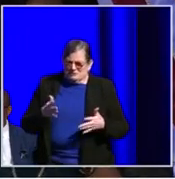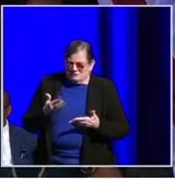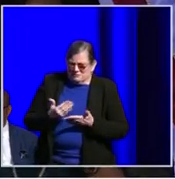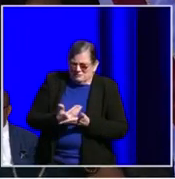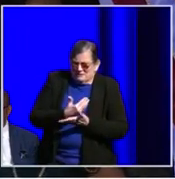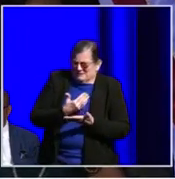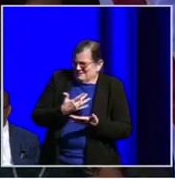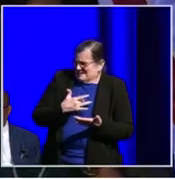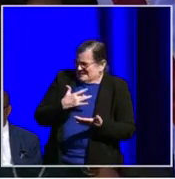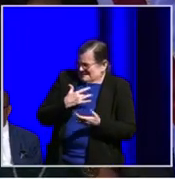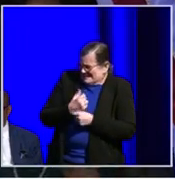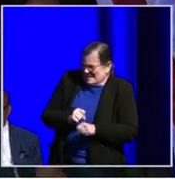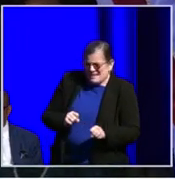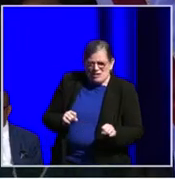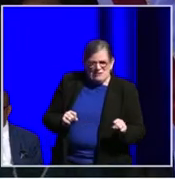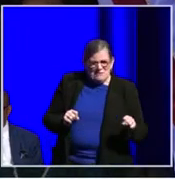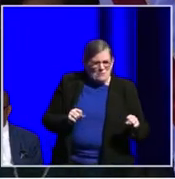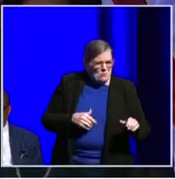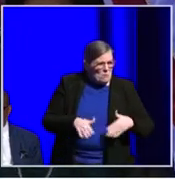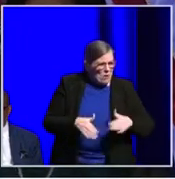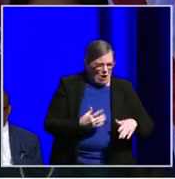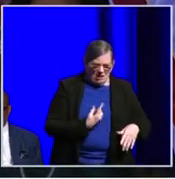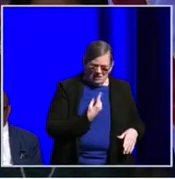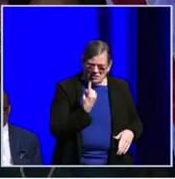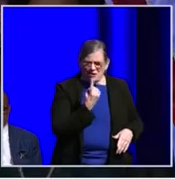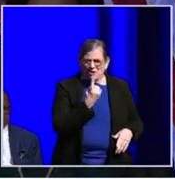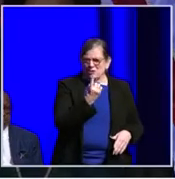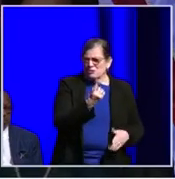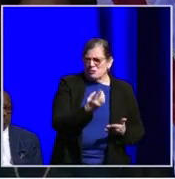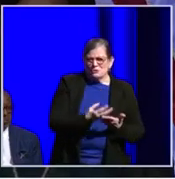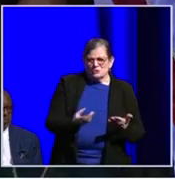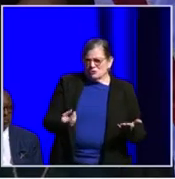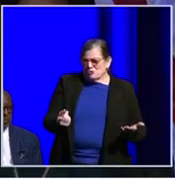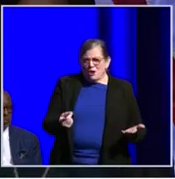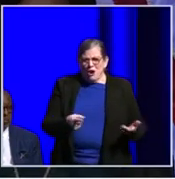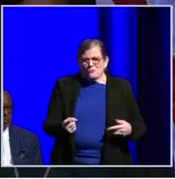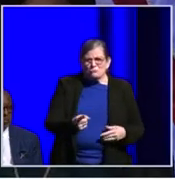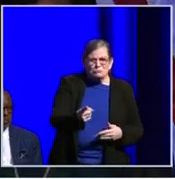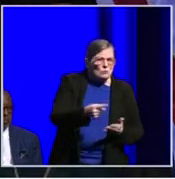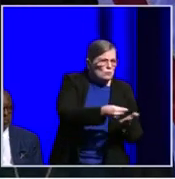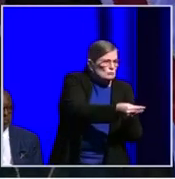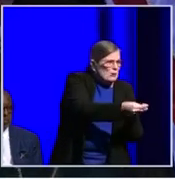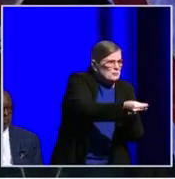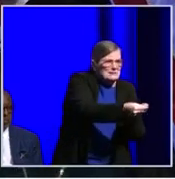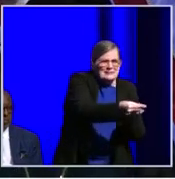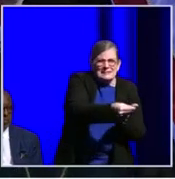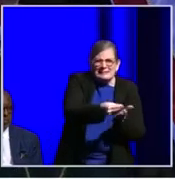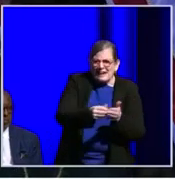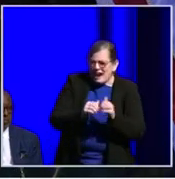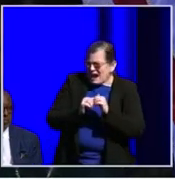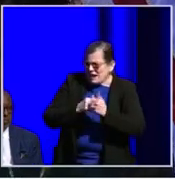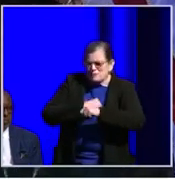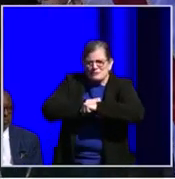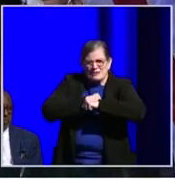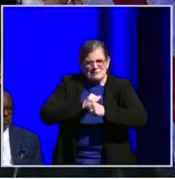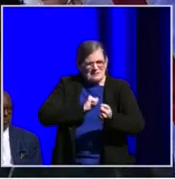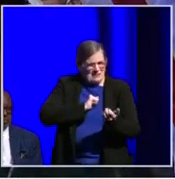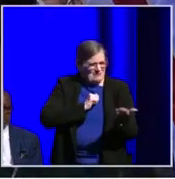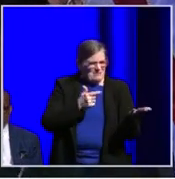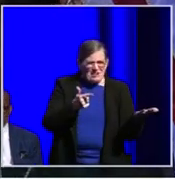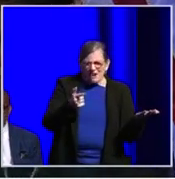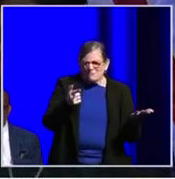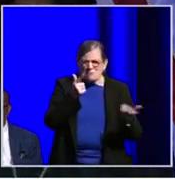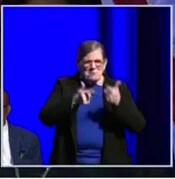groceries, going to school. How do we protect our neighbors from gun violence and traffic violence? How do we ensure